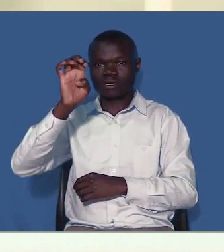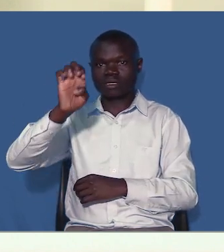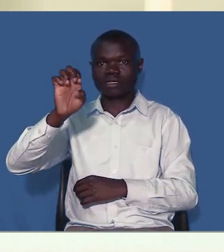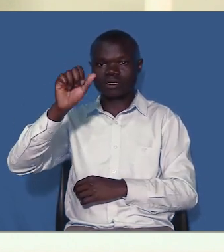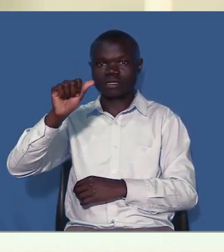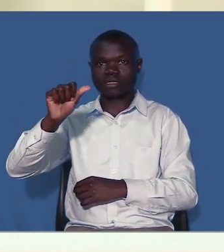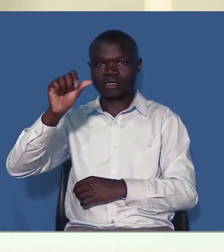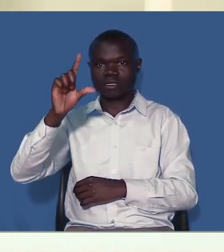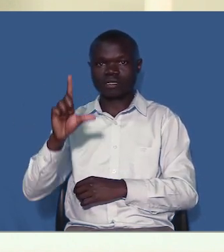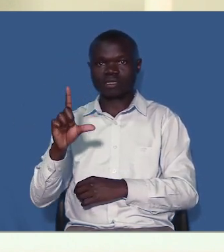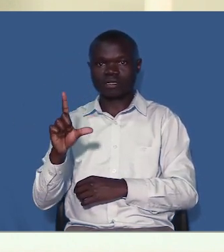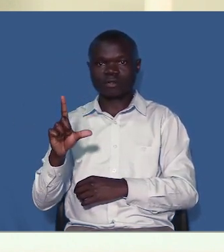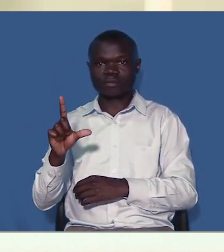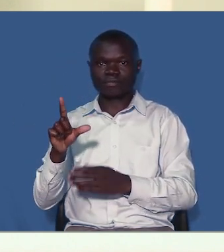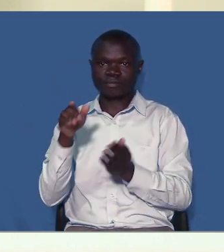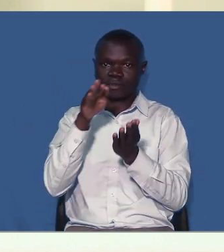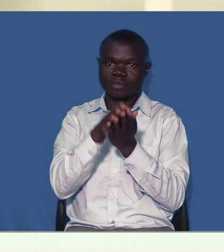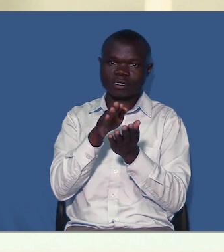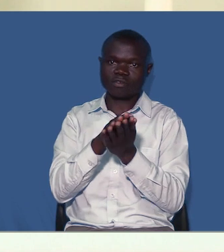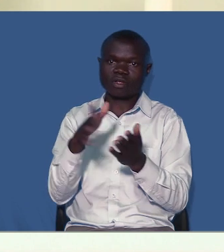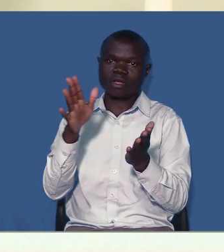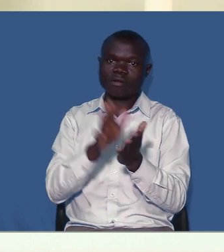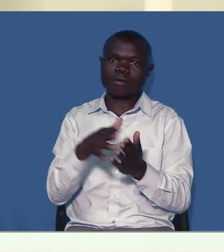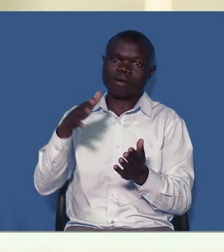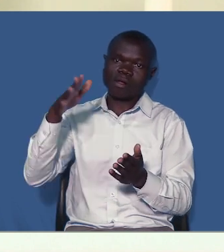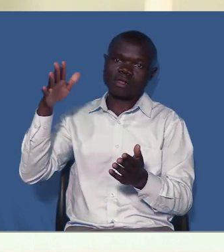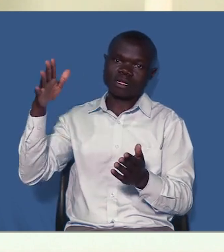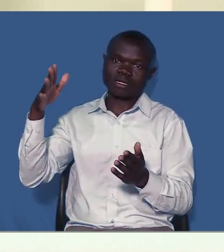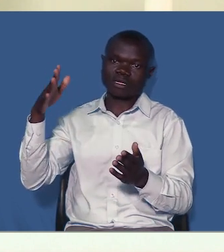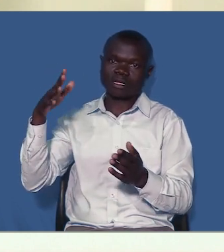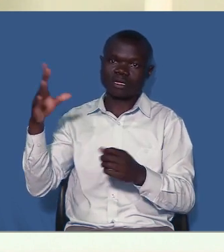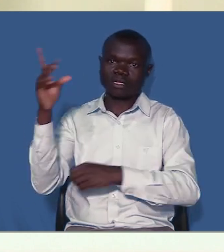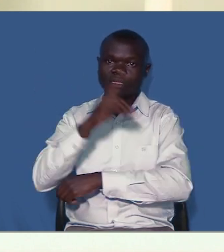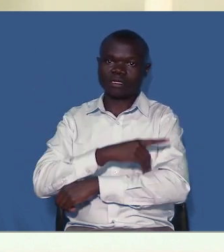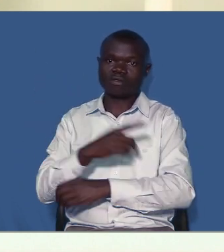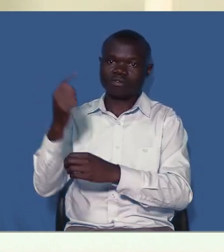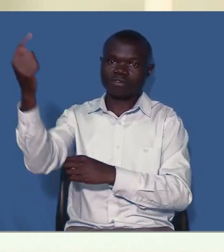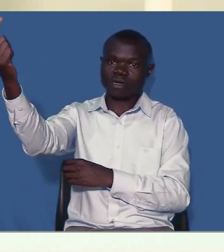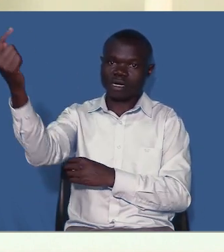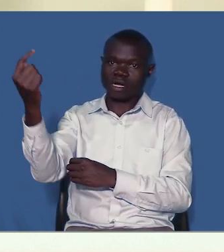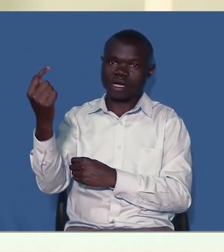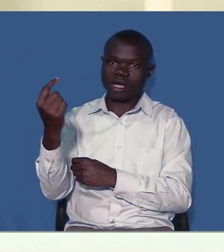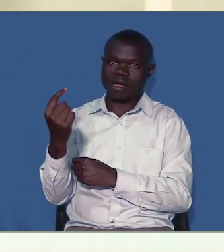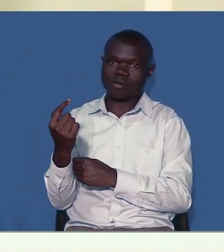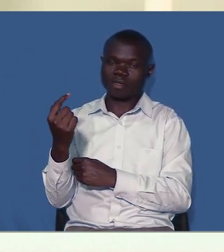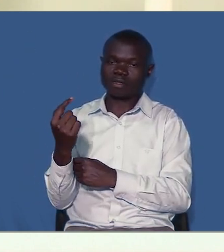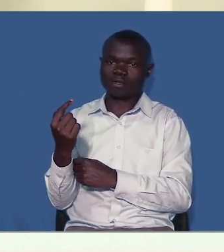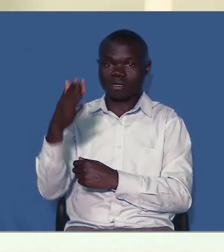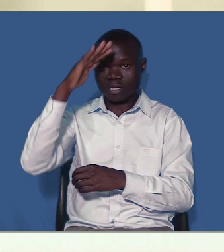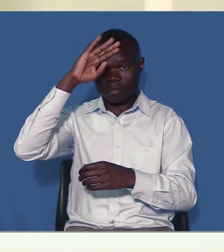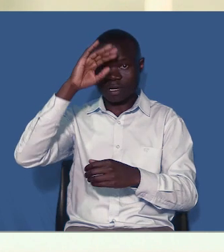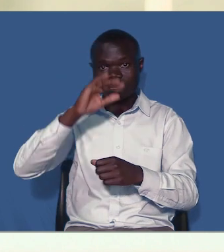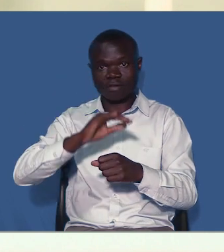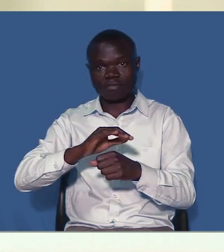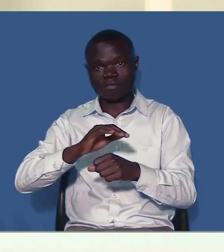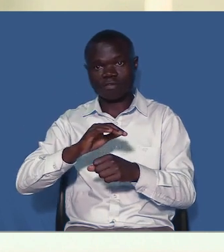Preserve us for the glorious day of your coming. We believe your word which says, "He who began a good work in us